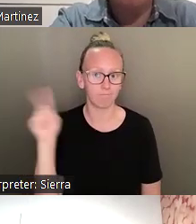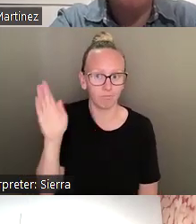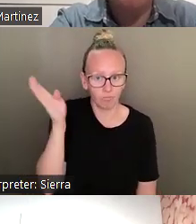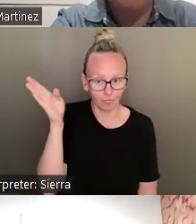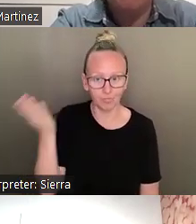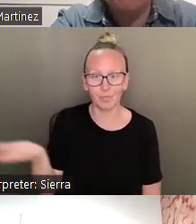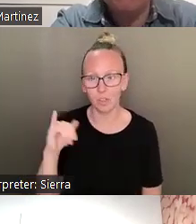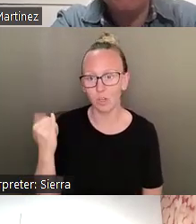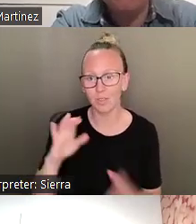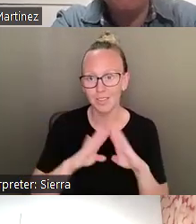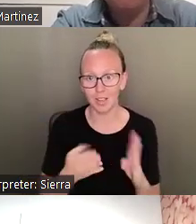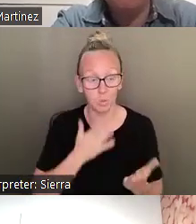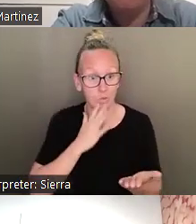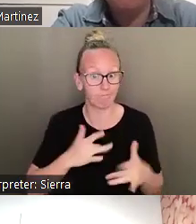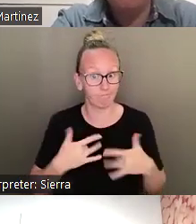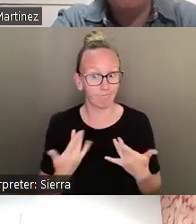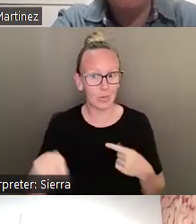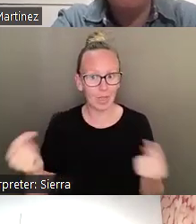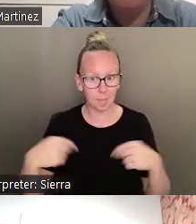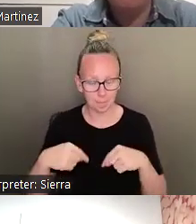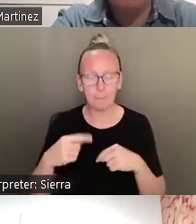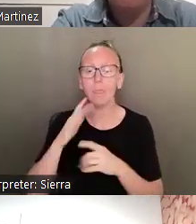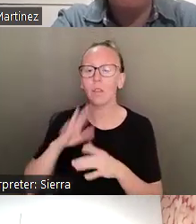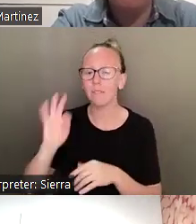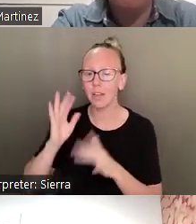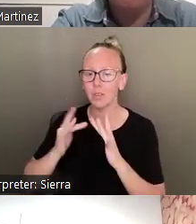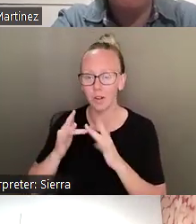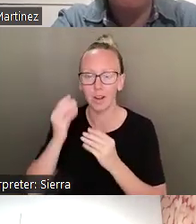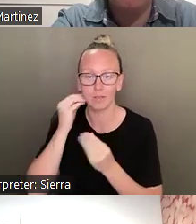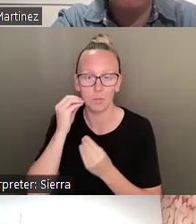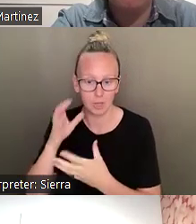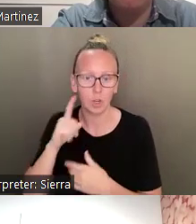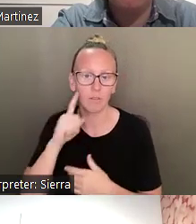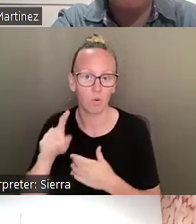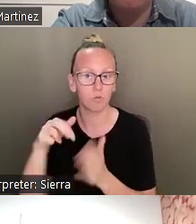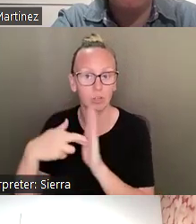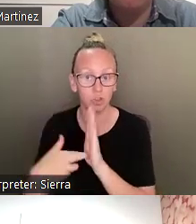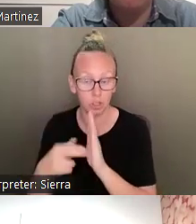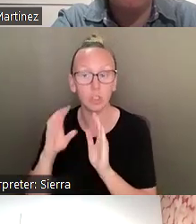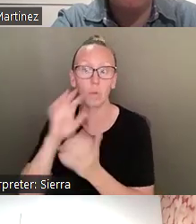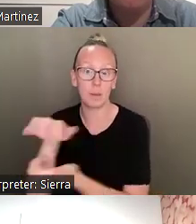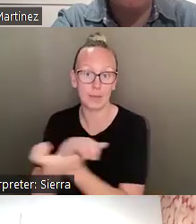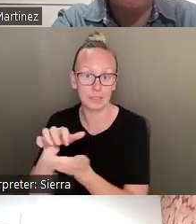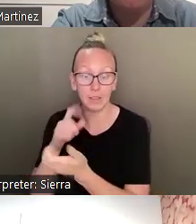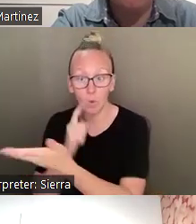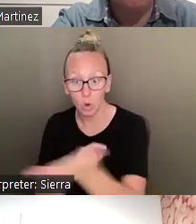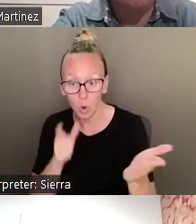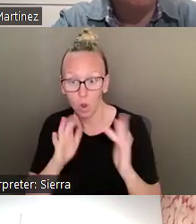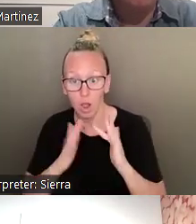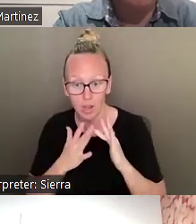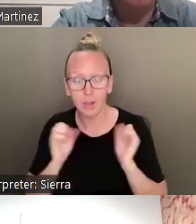can find information online for registration, and it will be hybrid, so those of you online can also